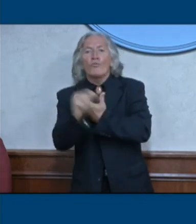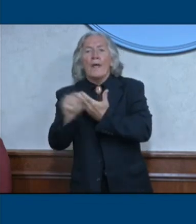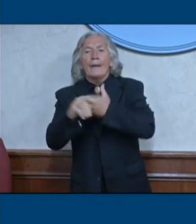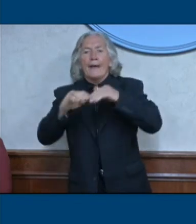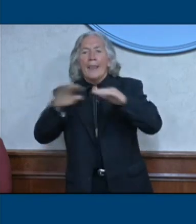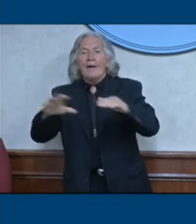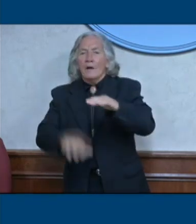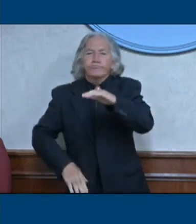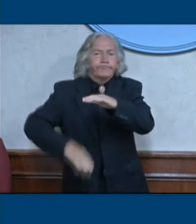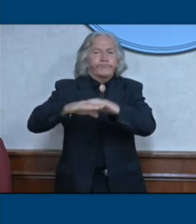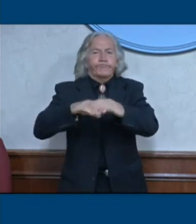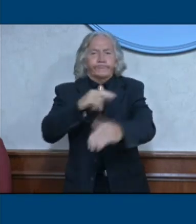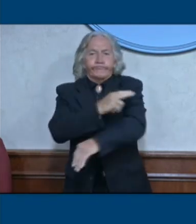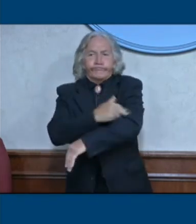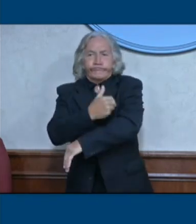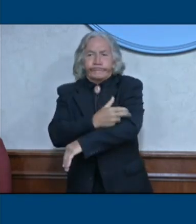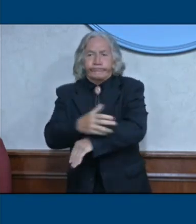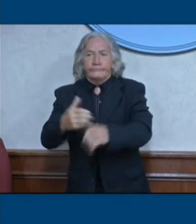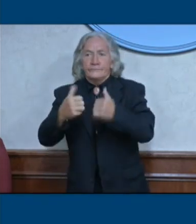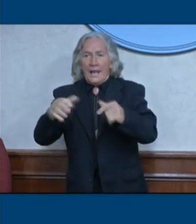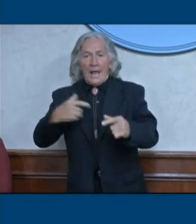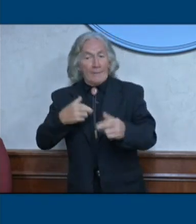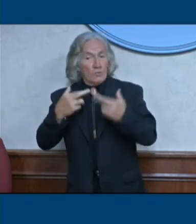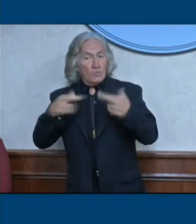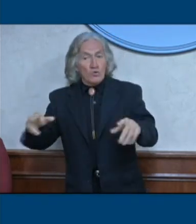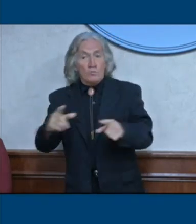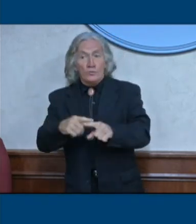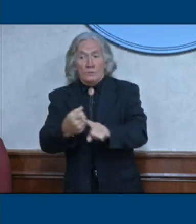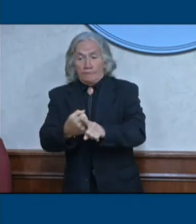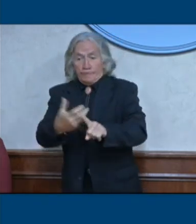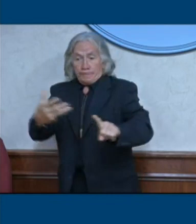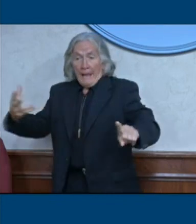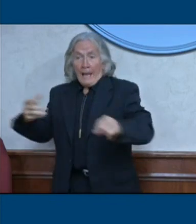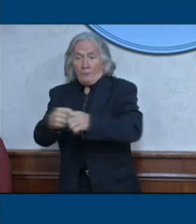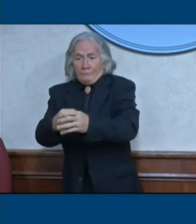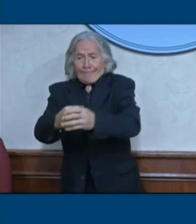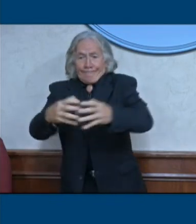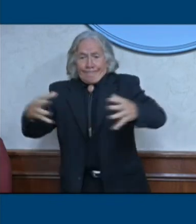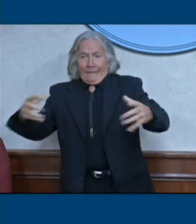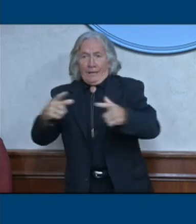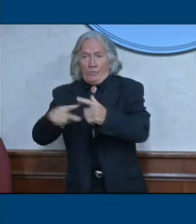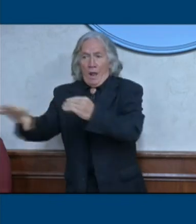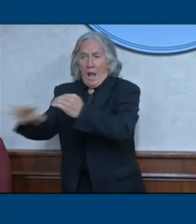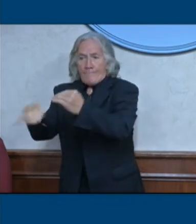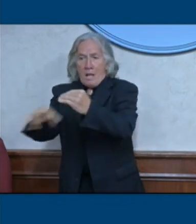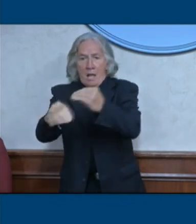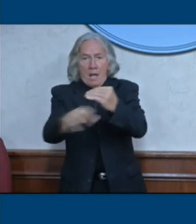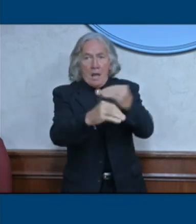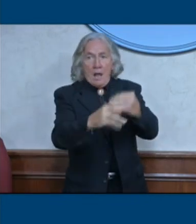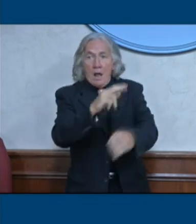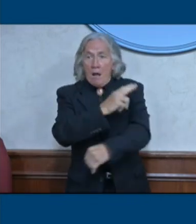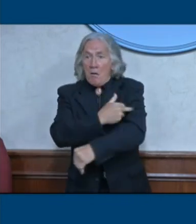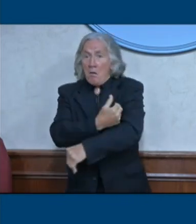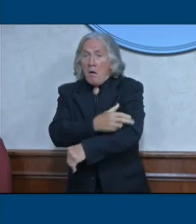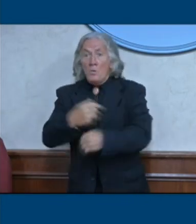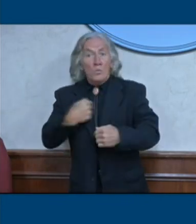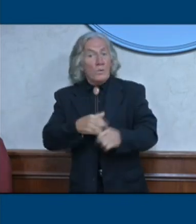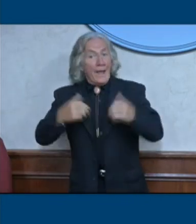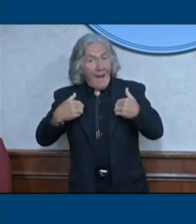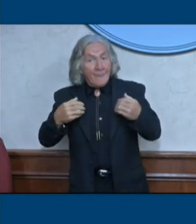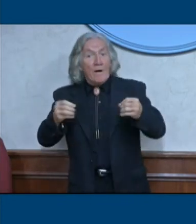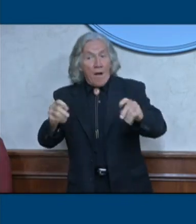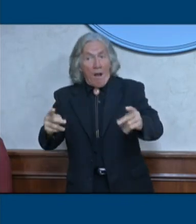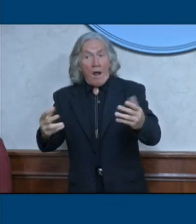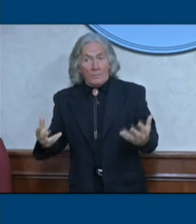hospital capacity. We have plenty of room to expand beds. There are thousands of hospital beds that are available as we speak